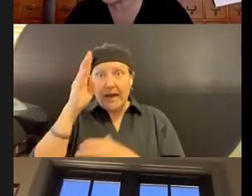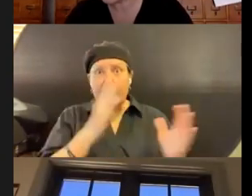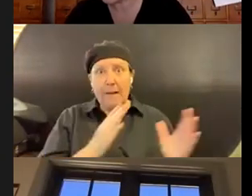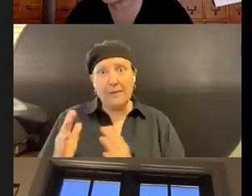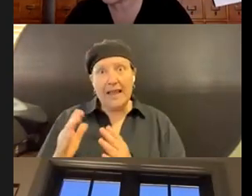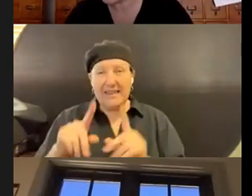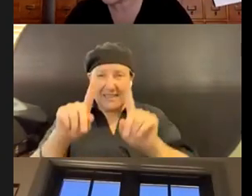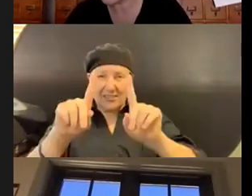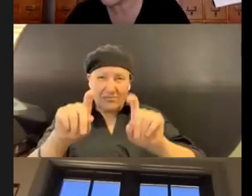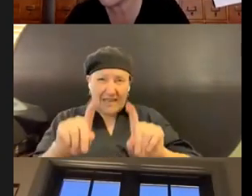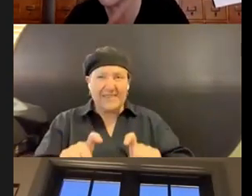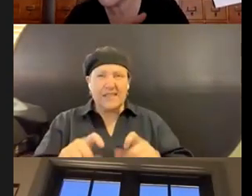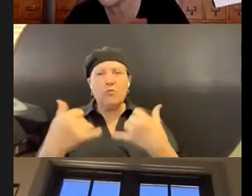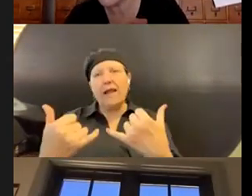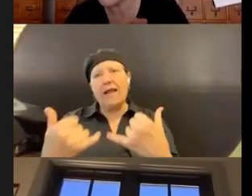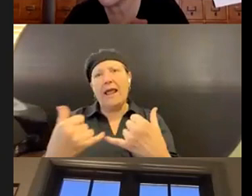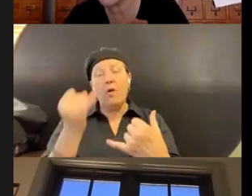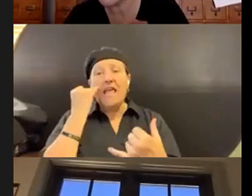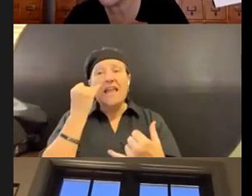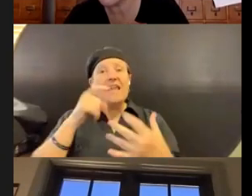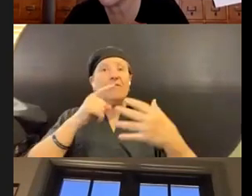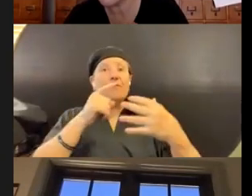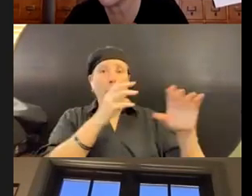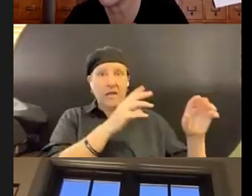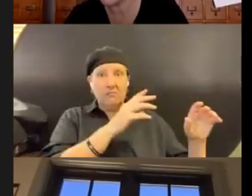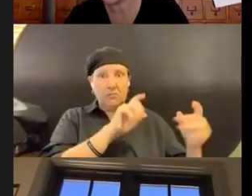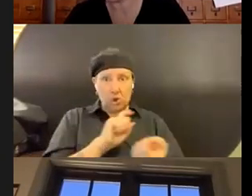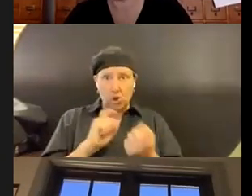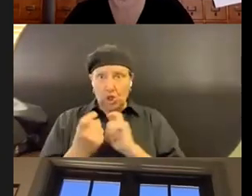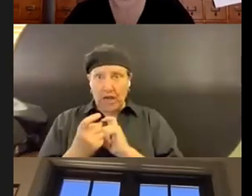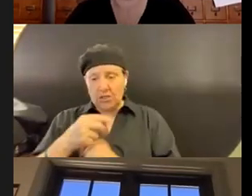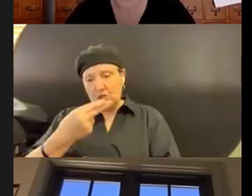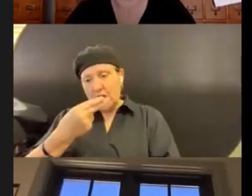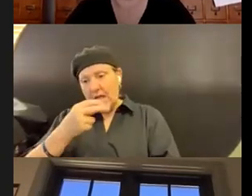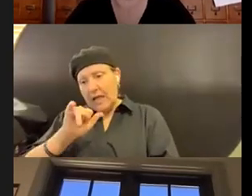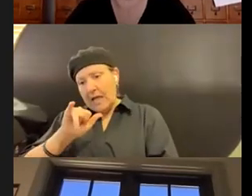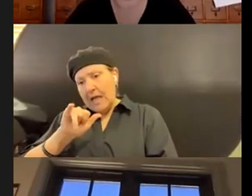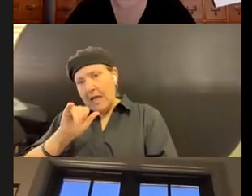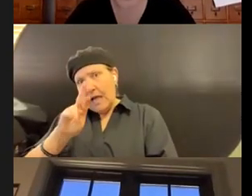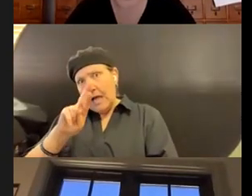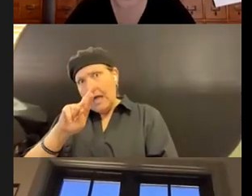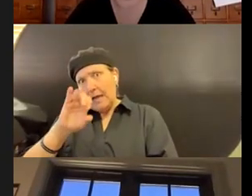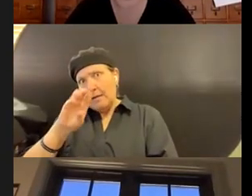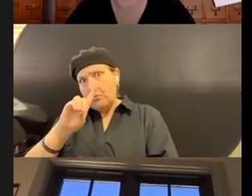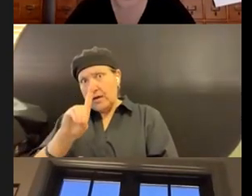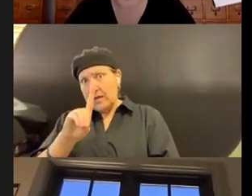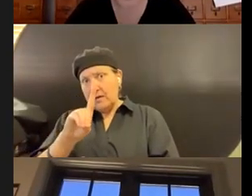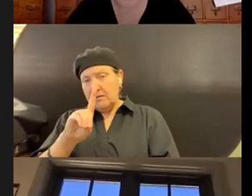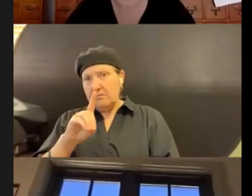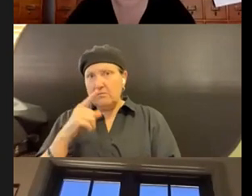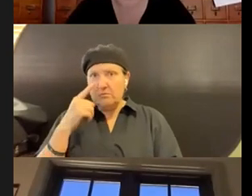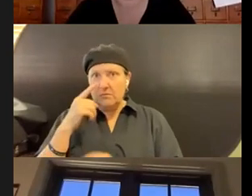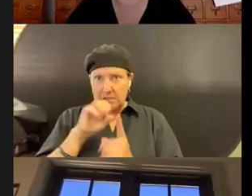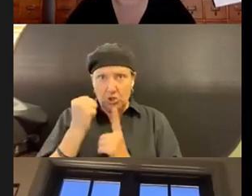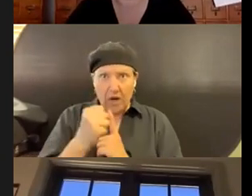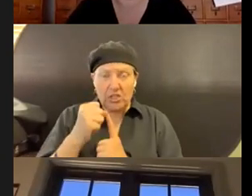testing. And then if we do move into a hybrid model later in the year, we would have structures that they've already been